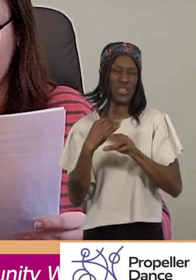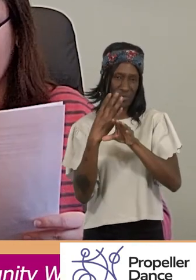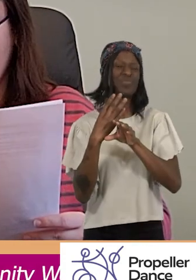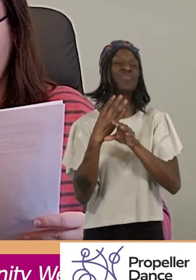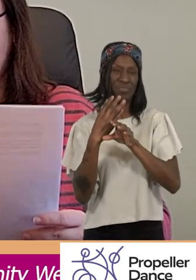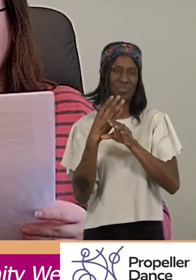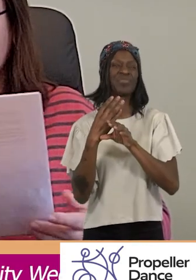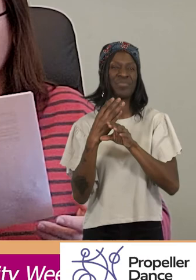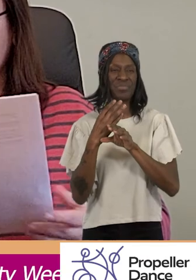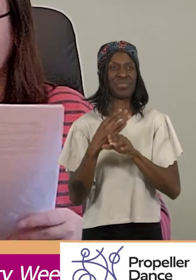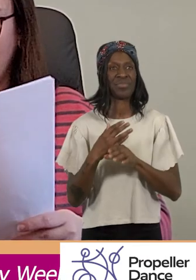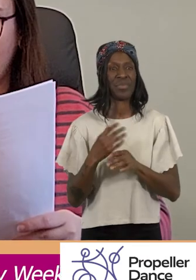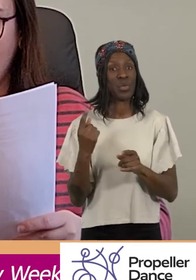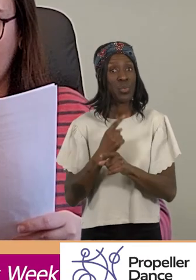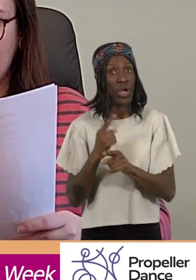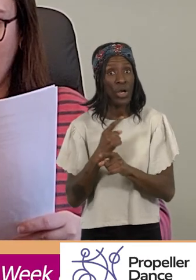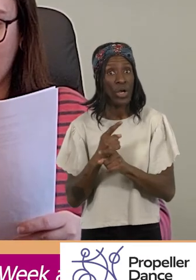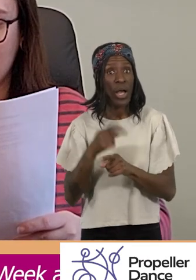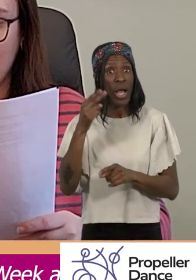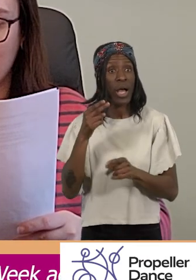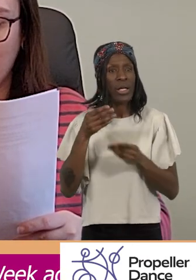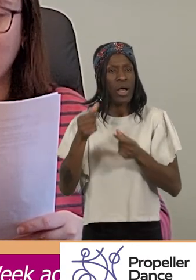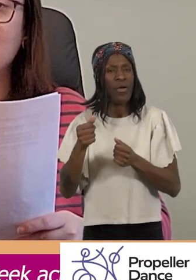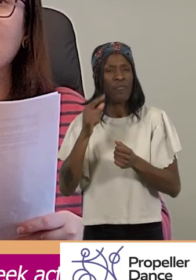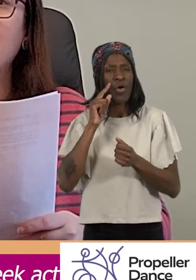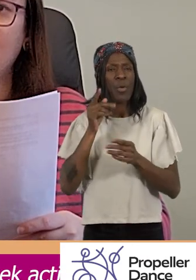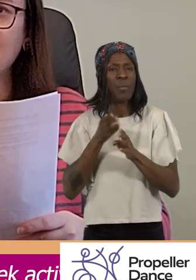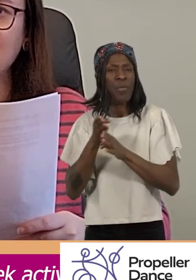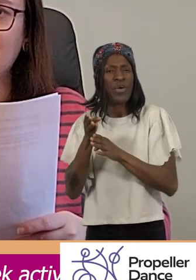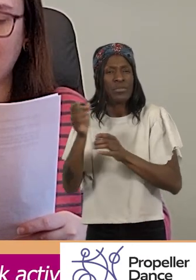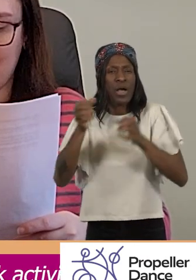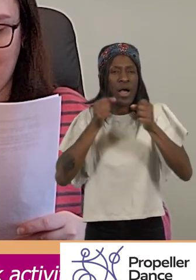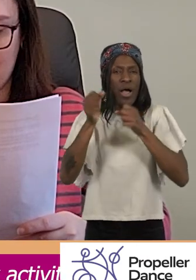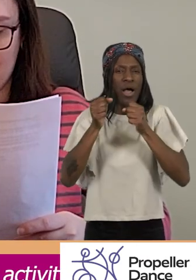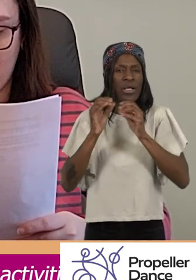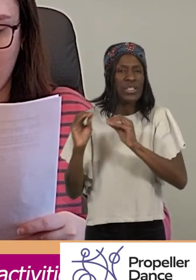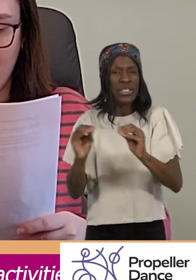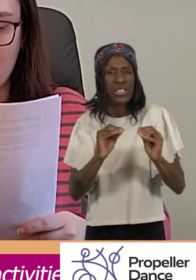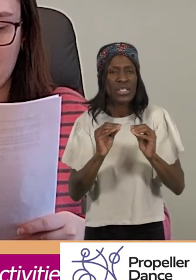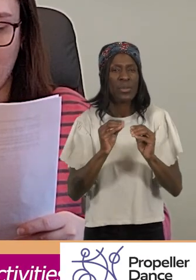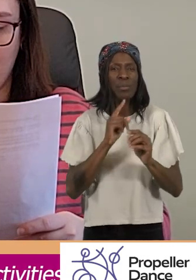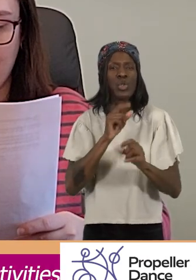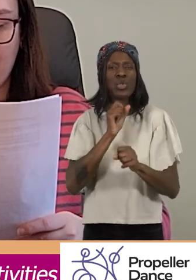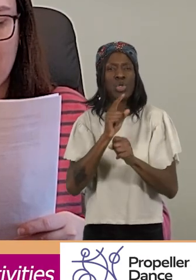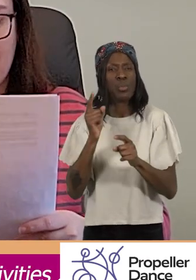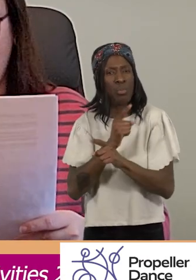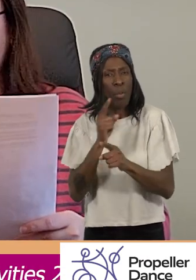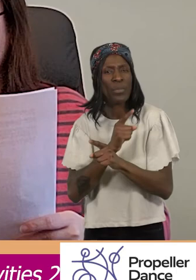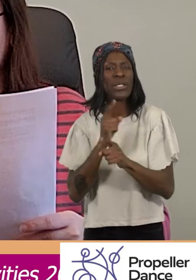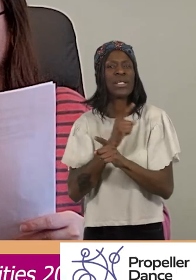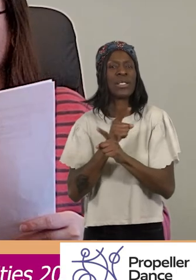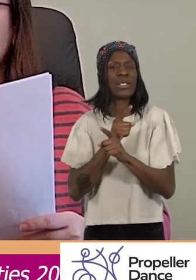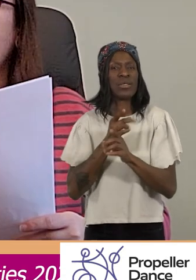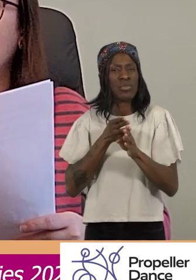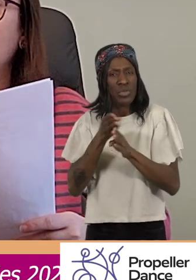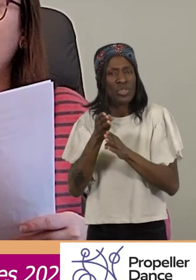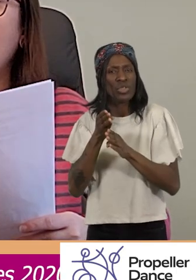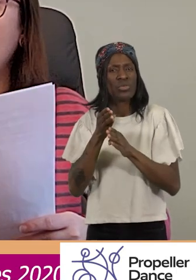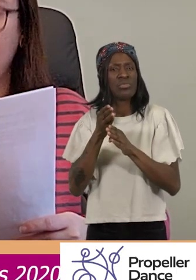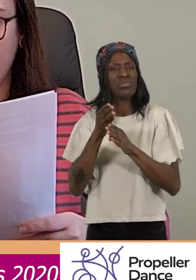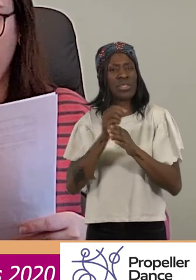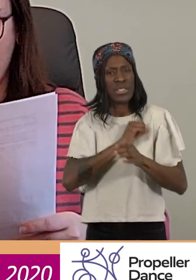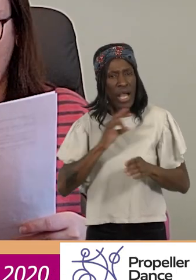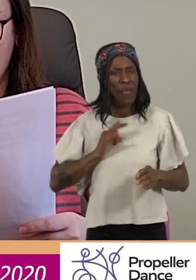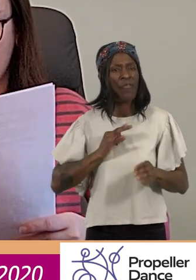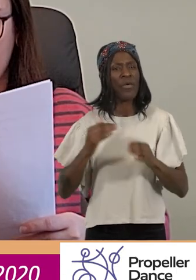pivot. As usual, our highest costs go towards artistic expenses, where we ensure that our artistic personnel